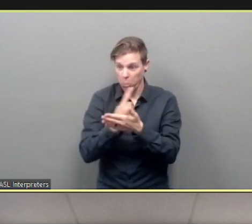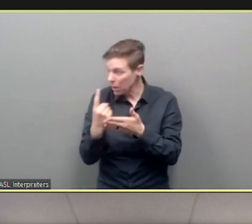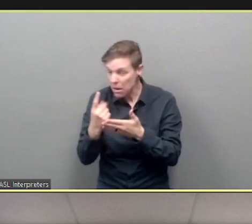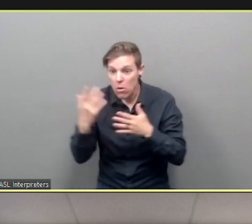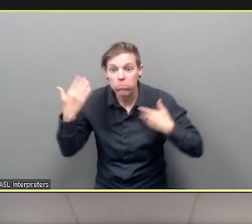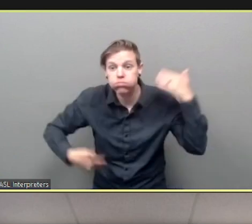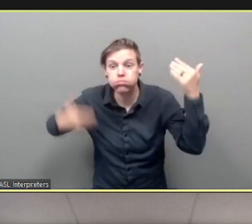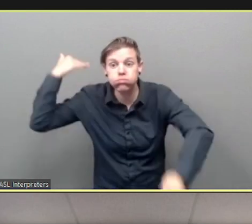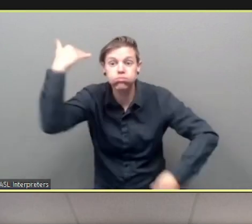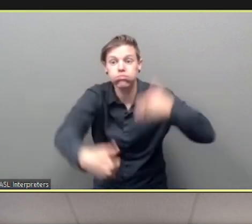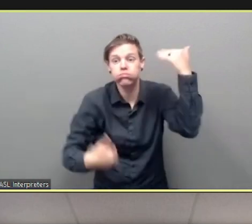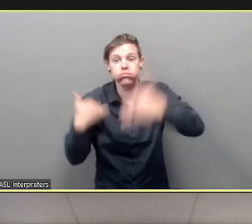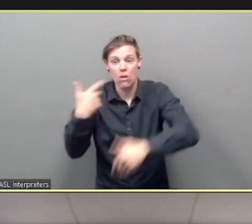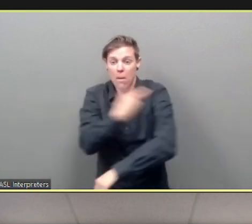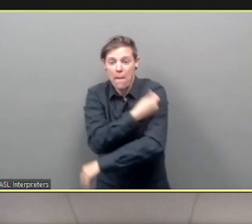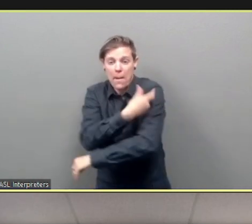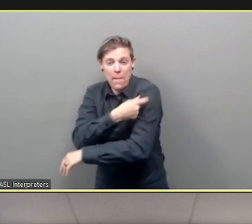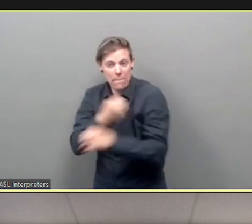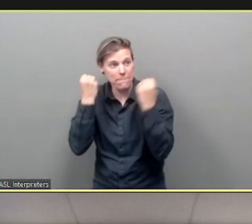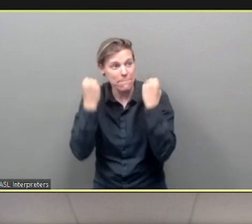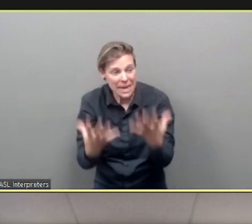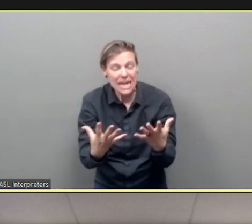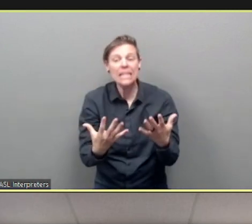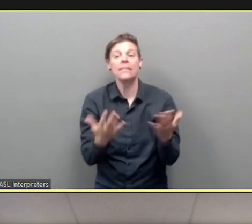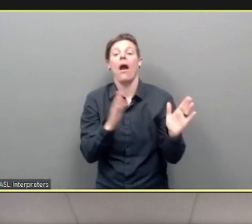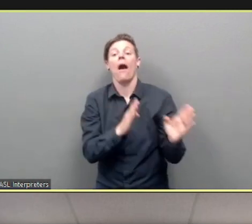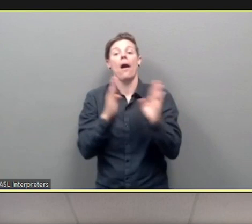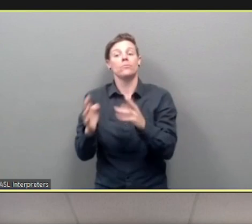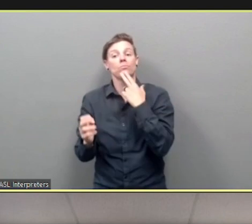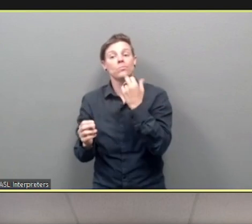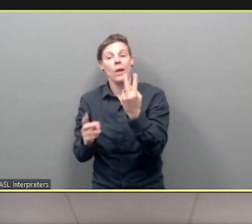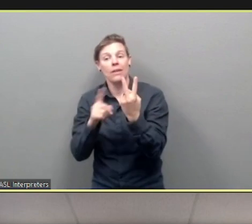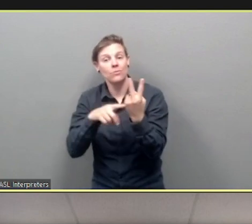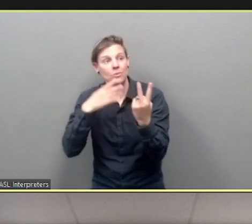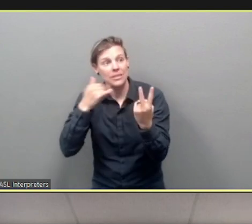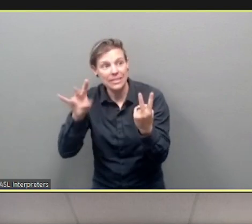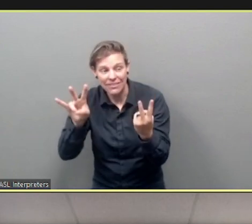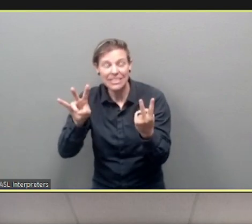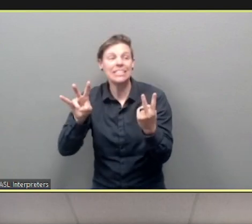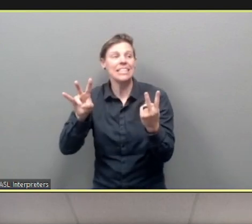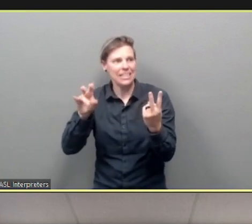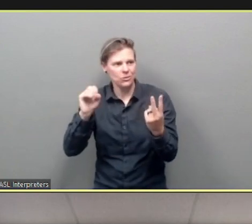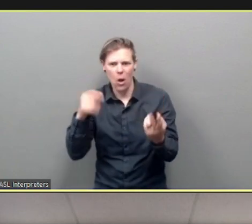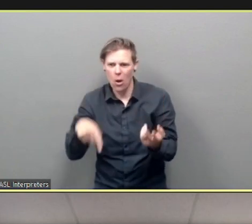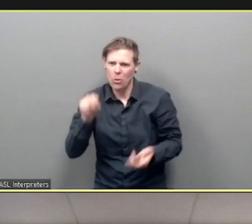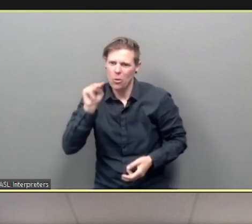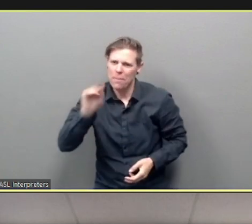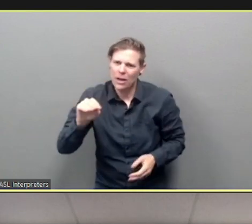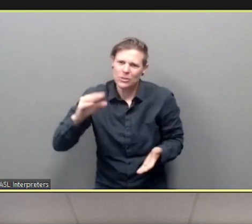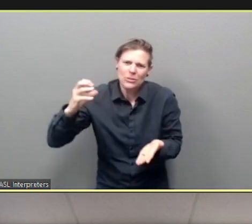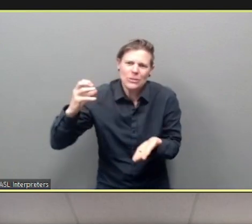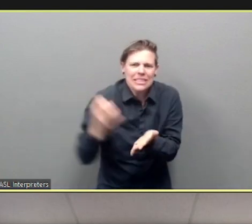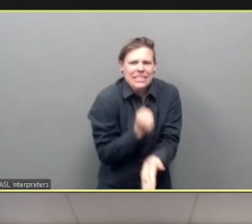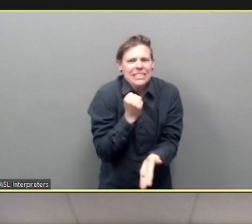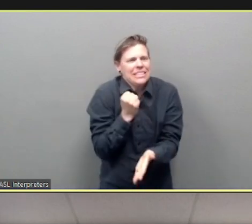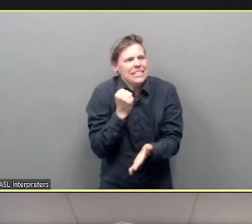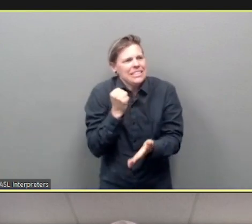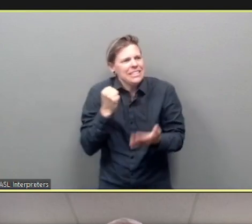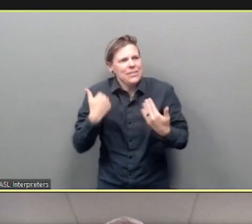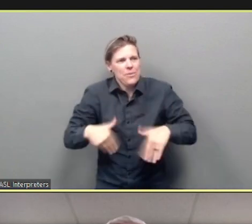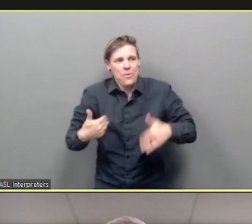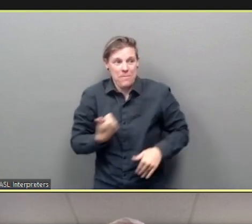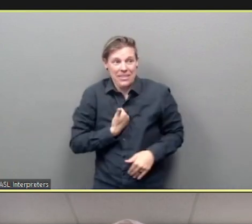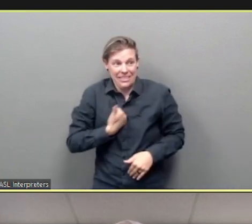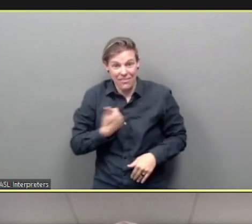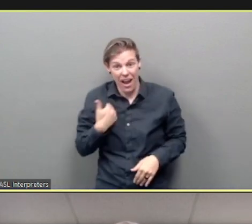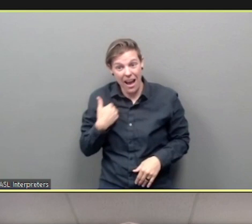to 15-year-olds. And so we're very excited that New Mexico is taking this opportunity. I had 2 grandkids